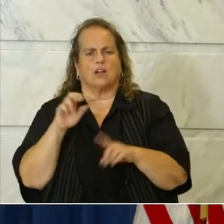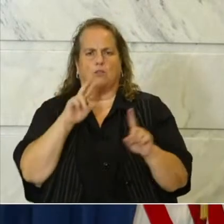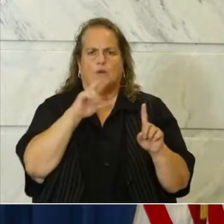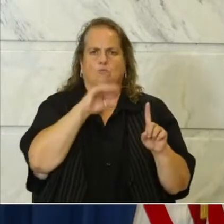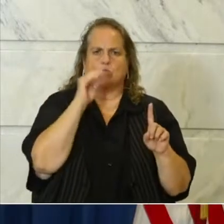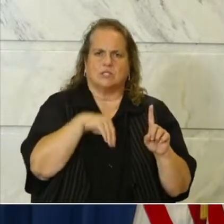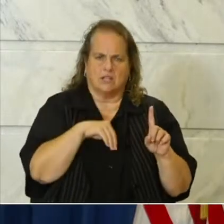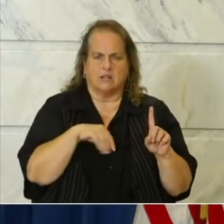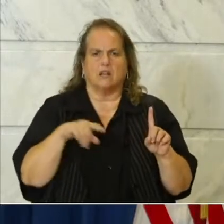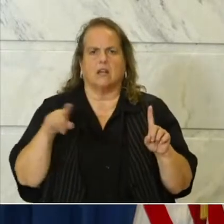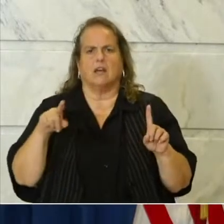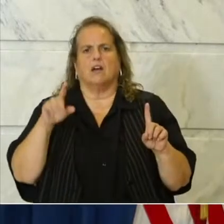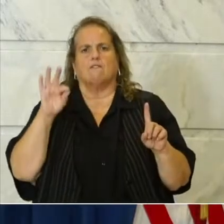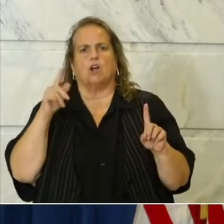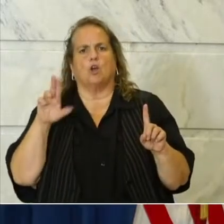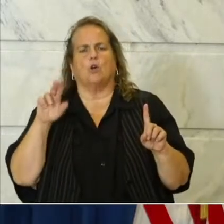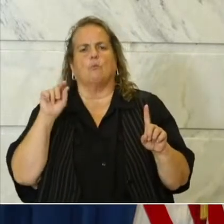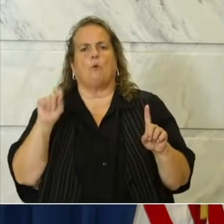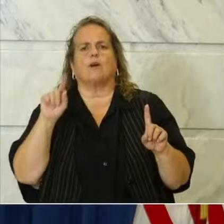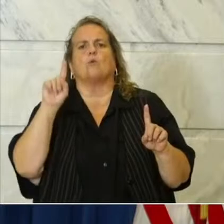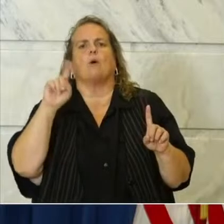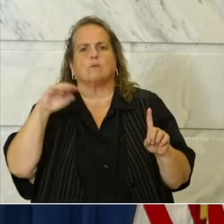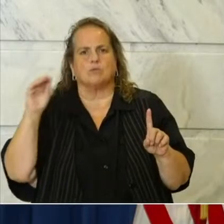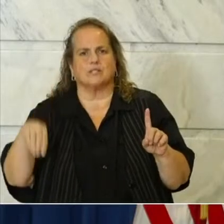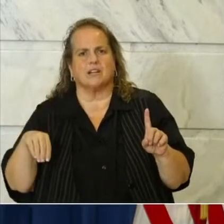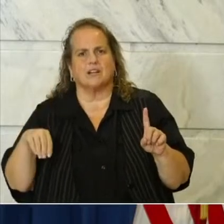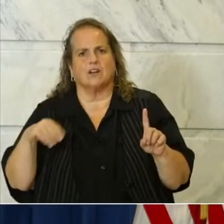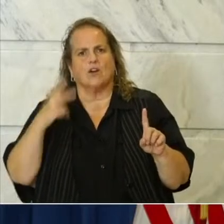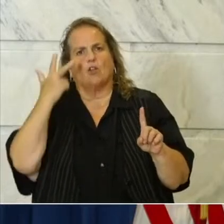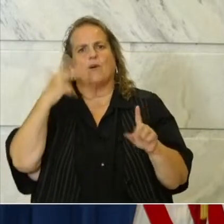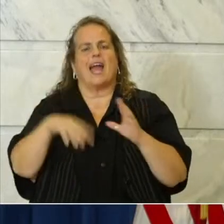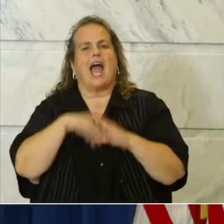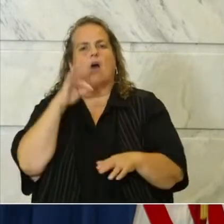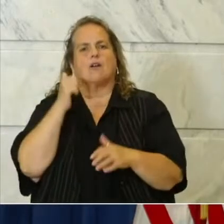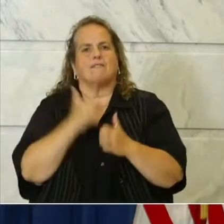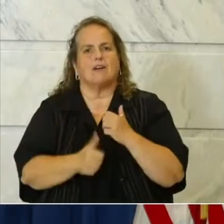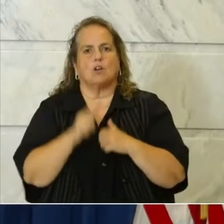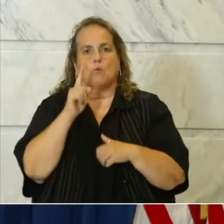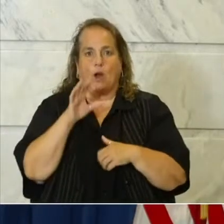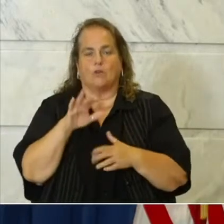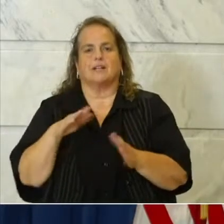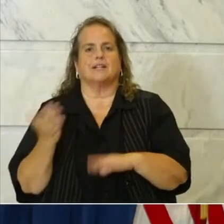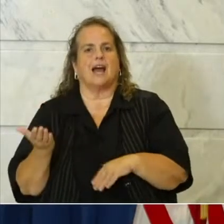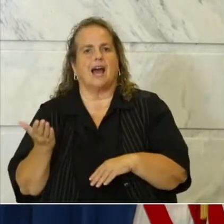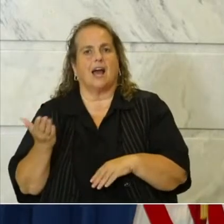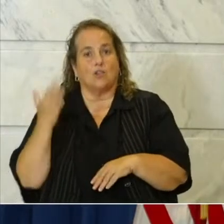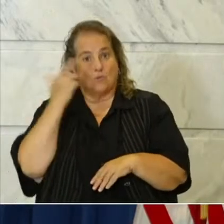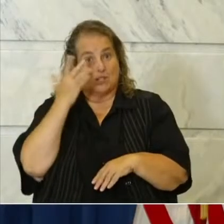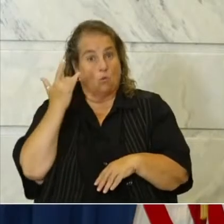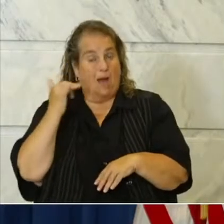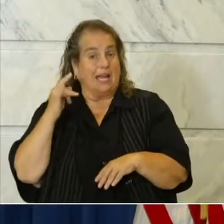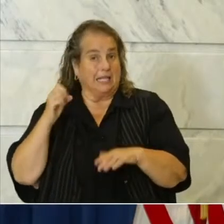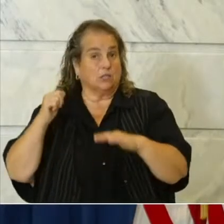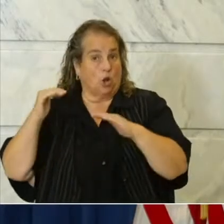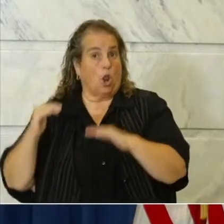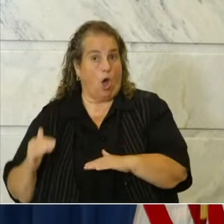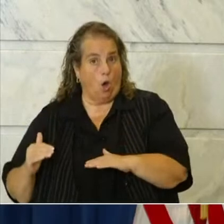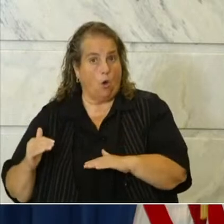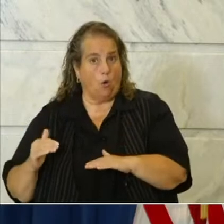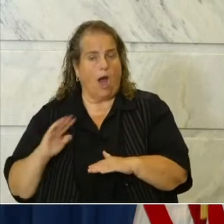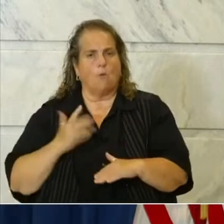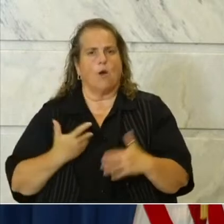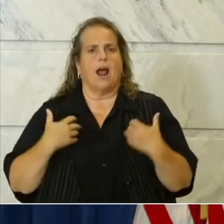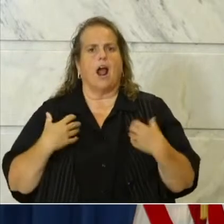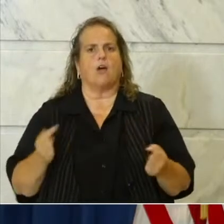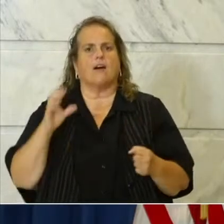have, 3 out of every 100 is not something that we want to see. The reason that I think it's so low is our healthcare providers and our